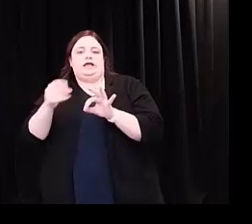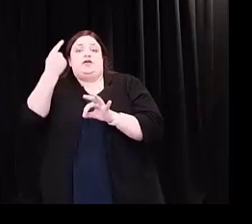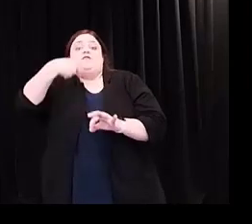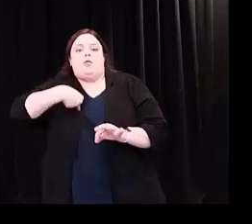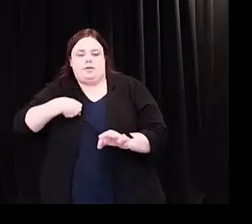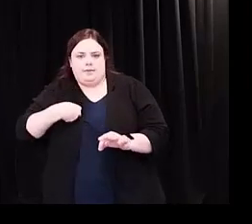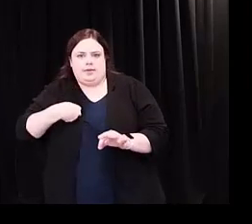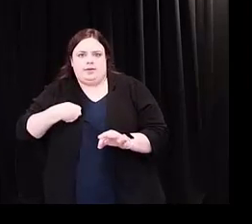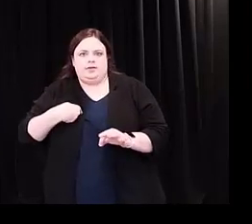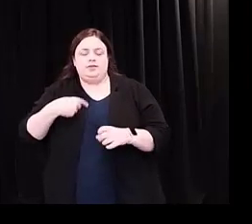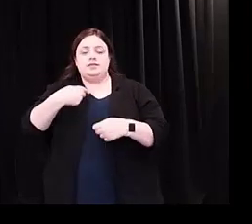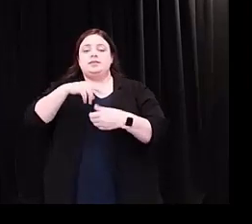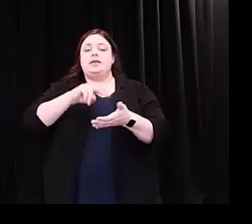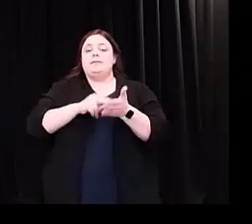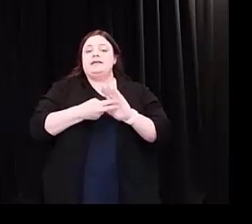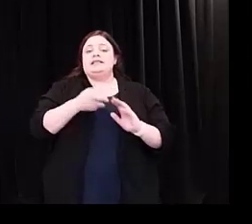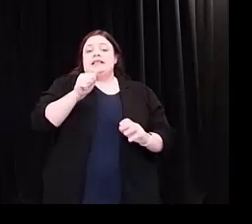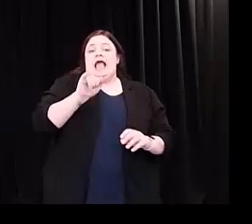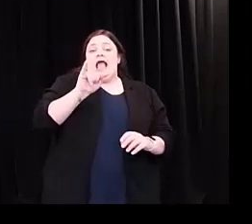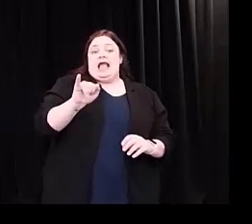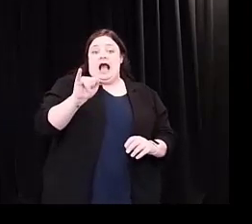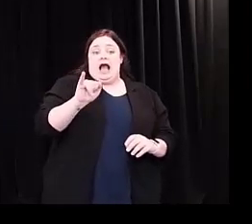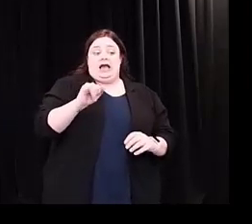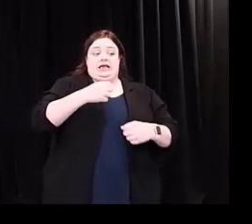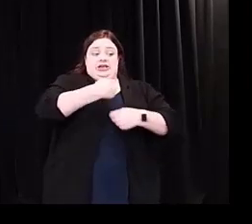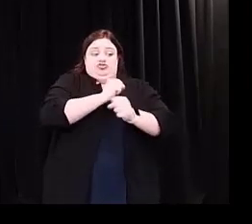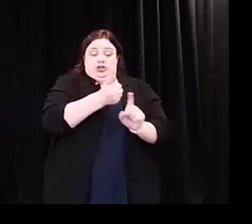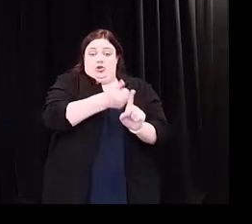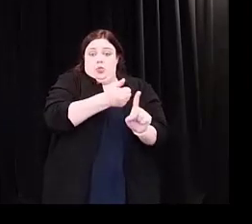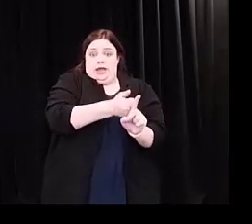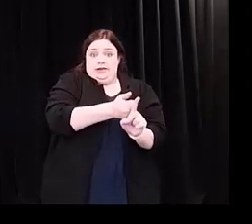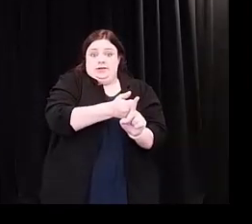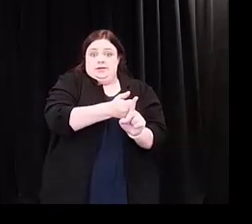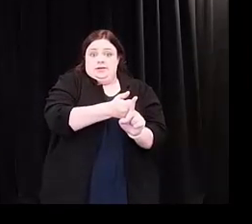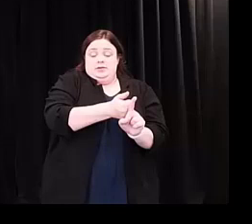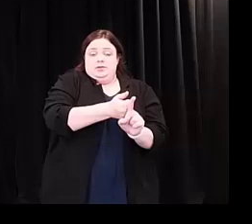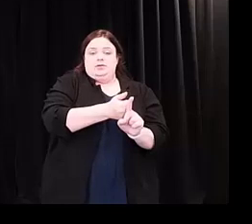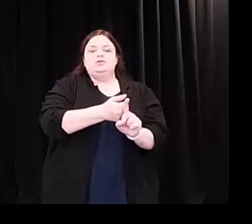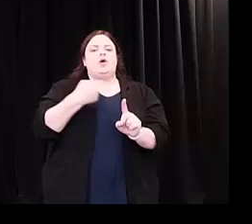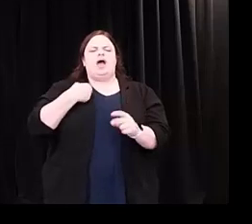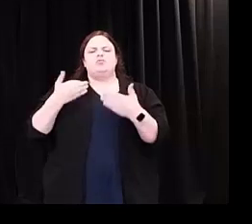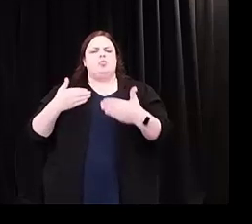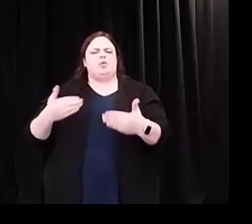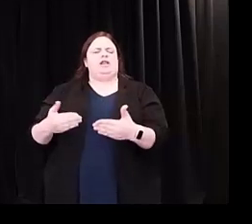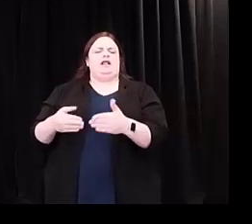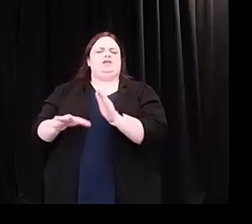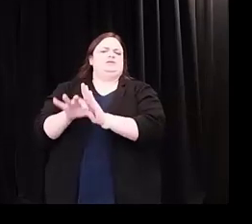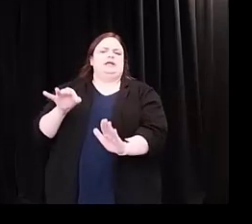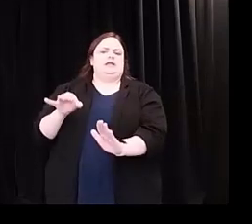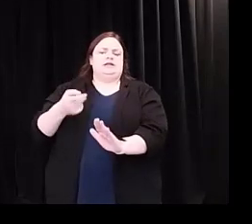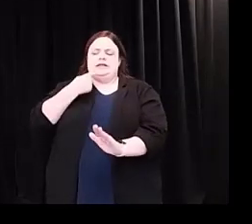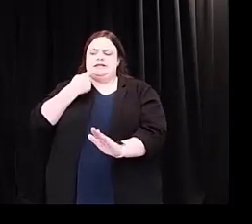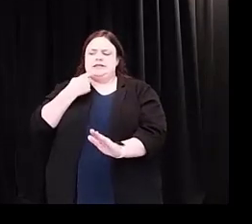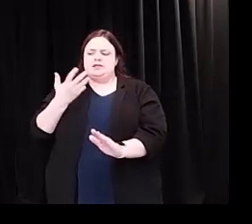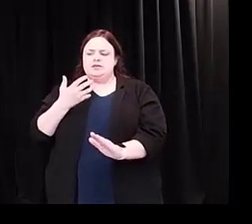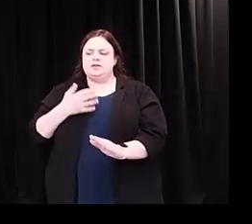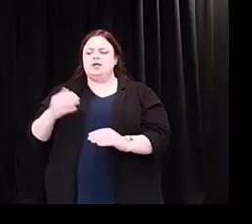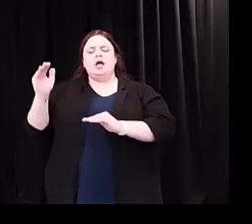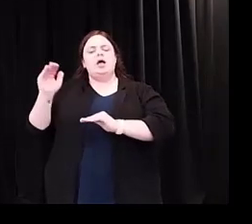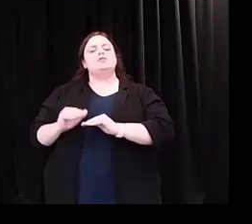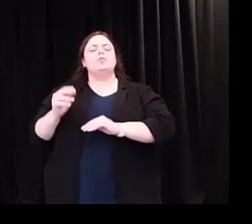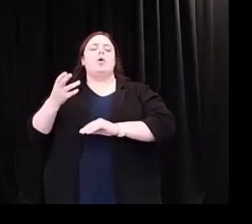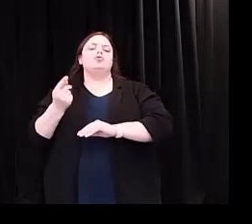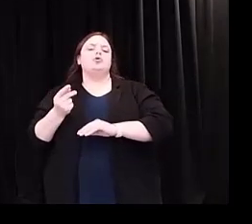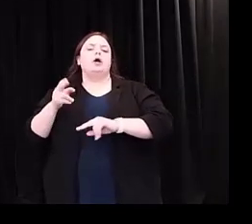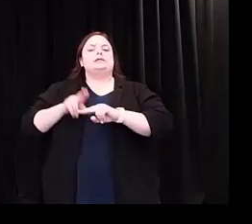is a machine-generated, AI-generated alt text. I went ahead and I selected that just to see what it would say, and it says, a small dog